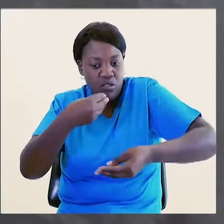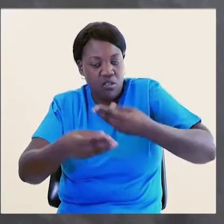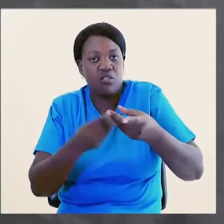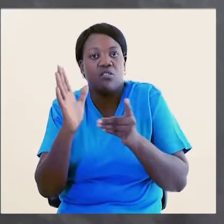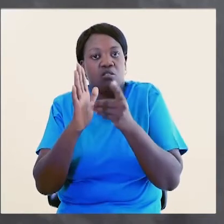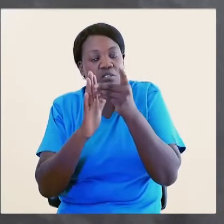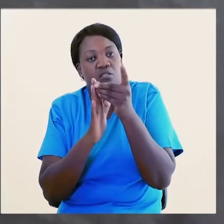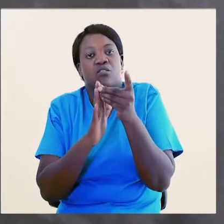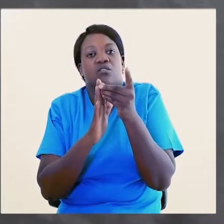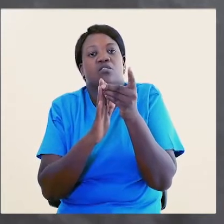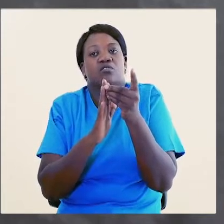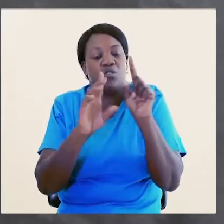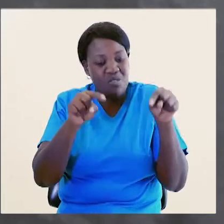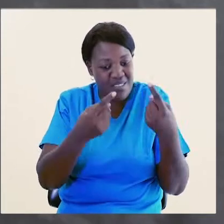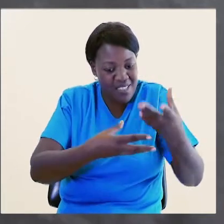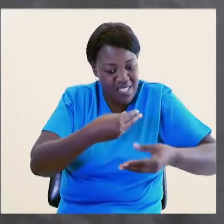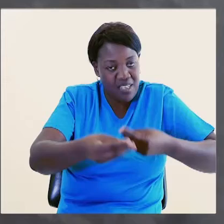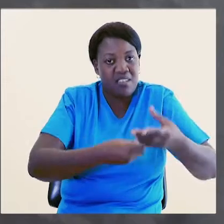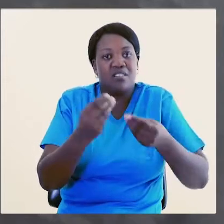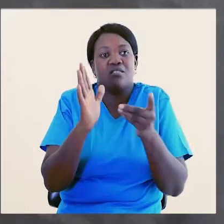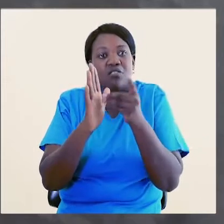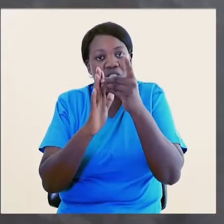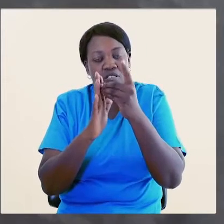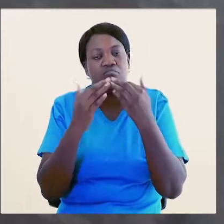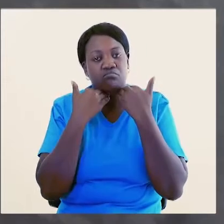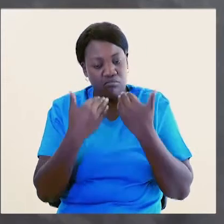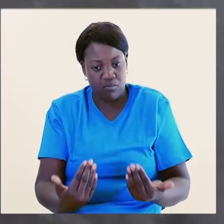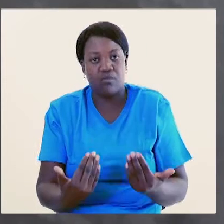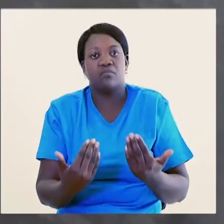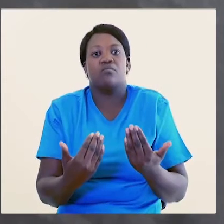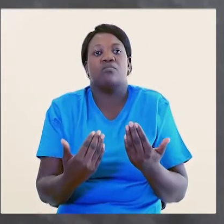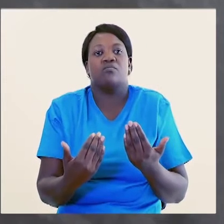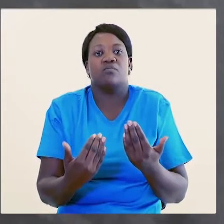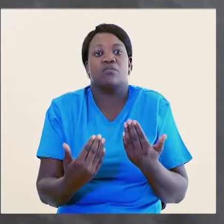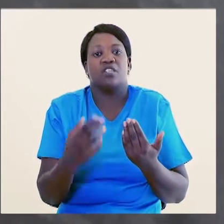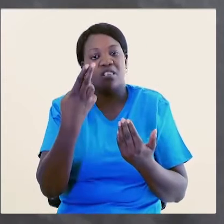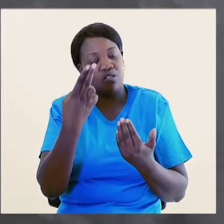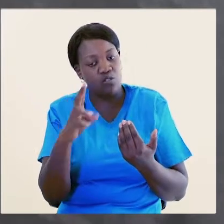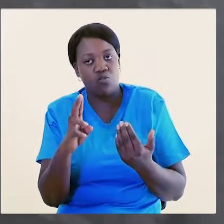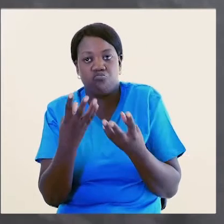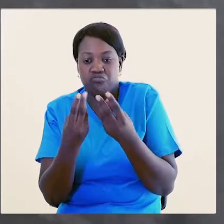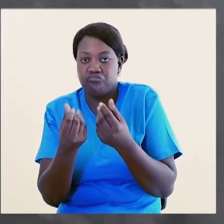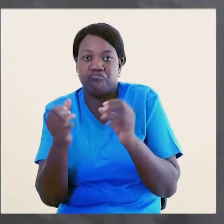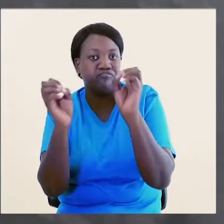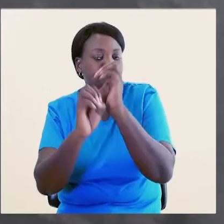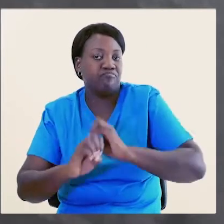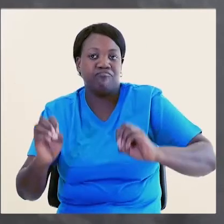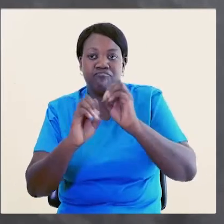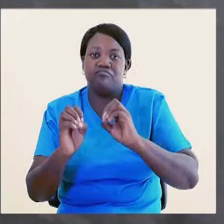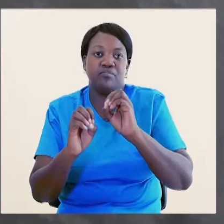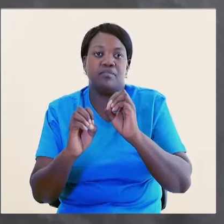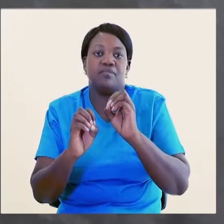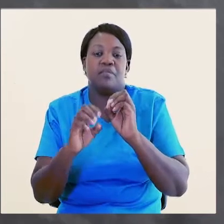development to occur, economic growth is necessary. Otherwise, there will be no wealth for anyone at all.